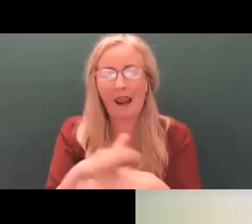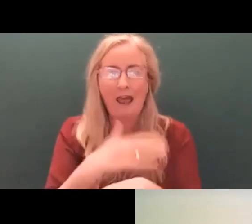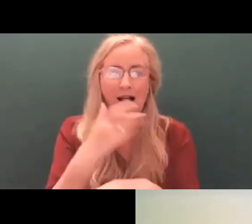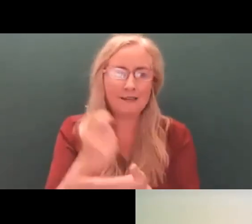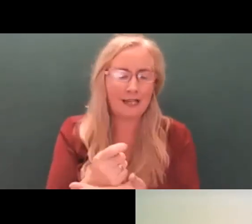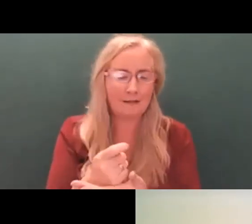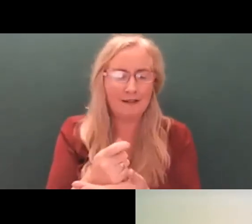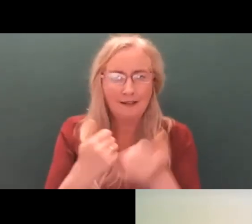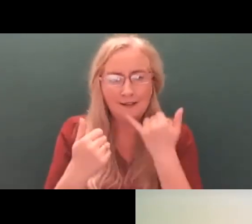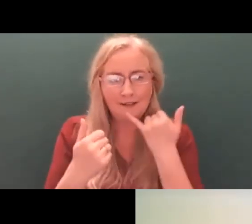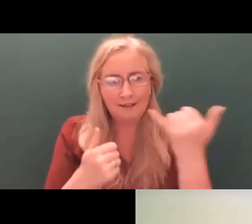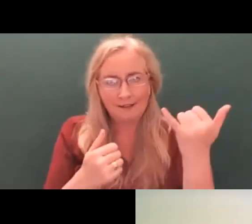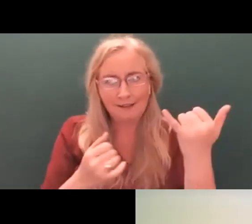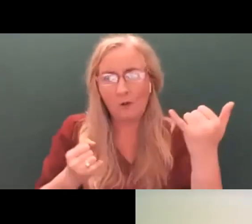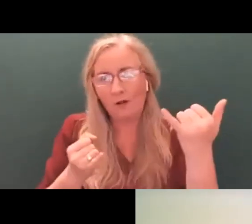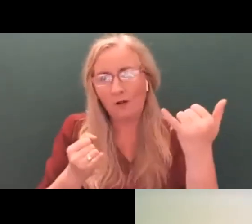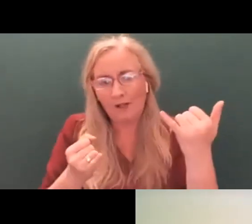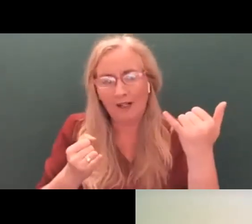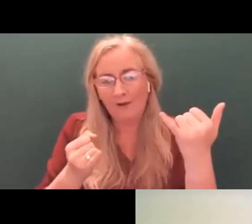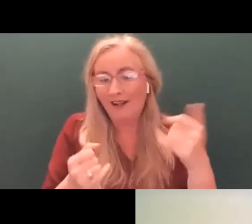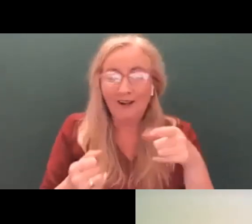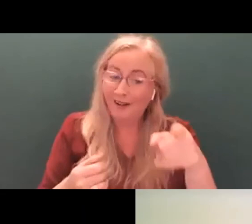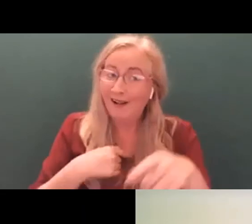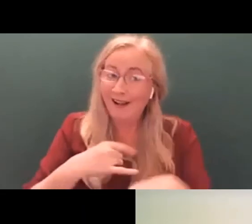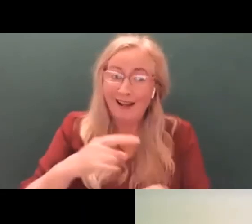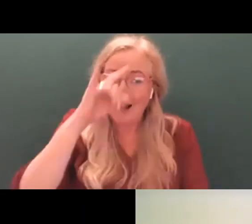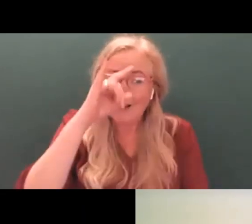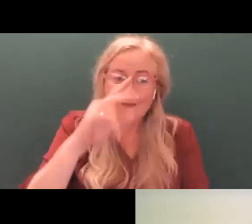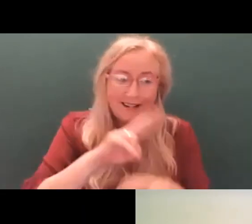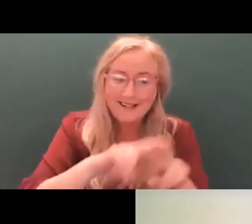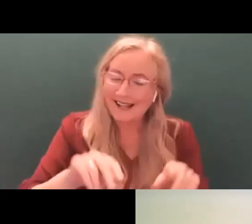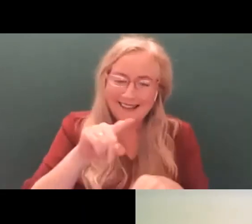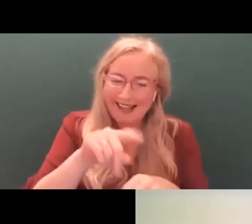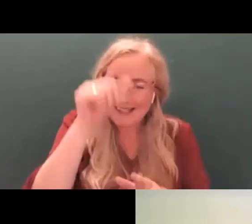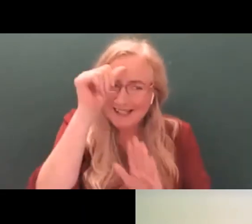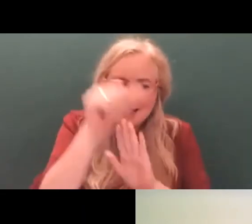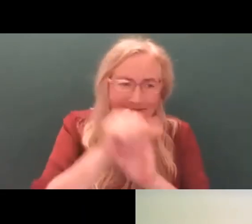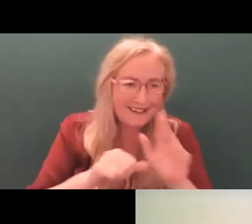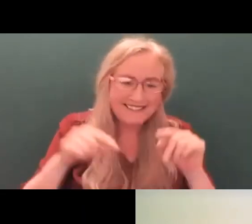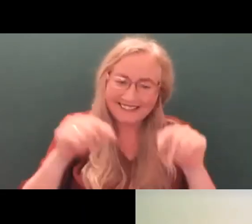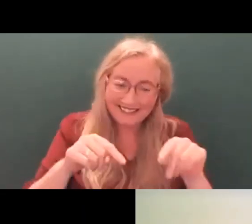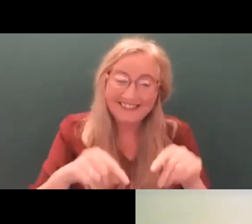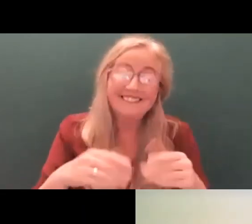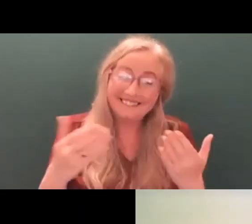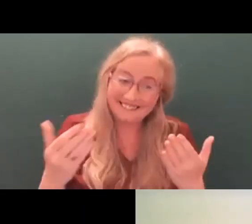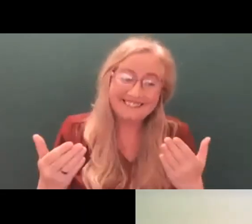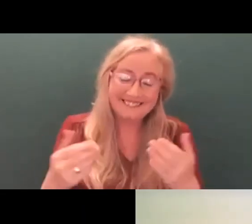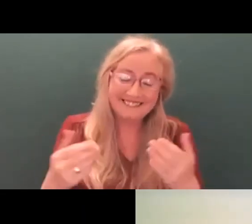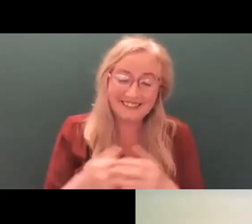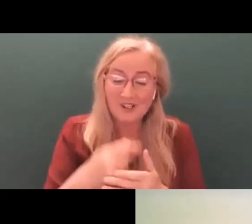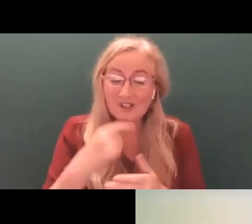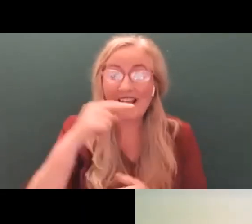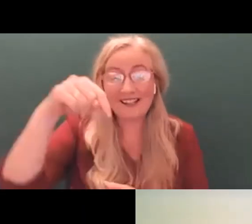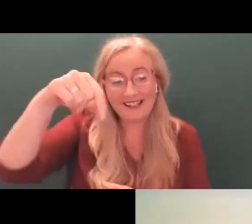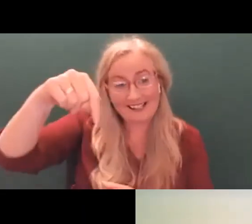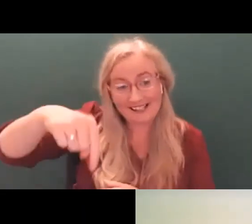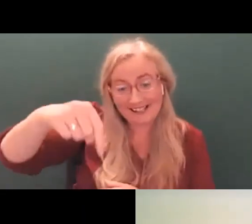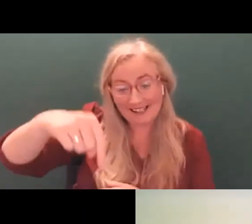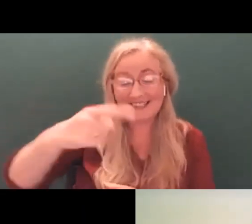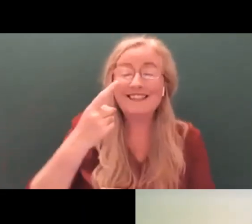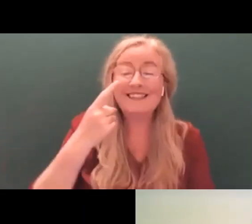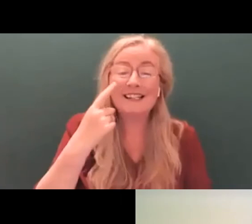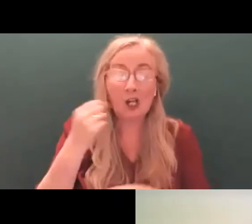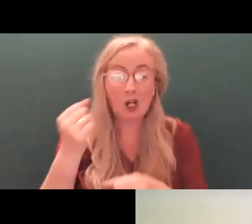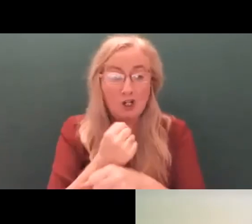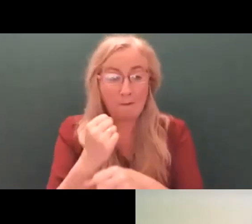organisations now. Oh no, I hope that's not the Heritage Week experience. Yeah, exactly. And I actually see Lila has shared the number. So if you want to write